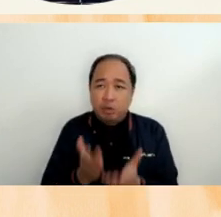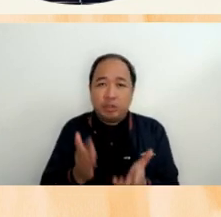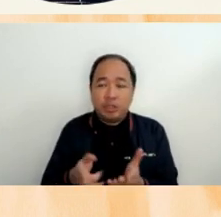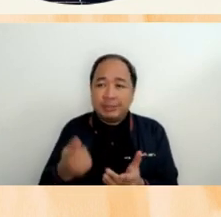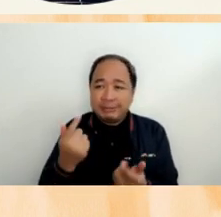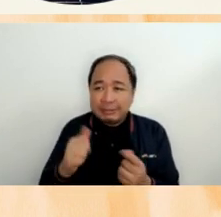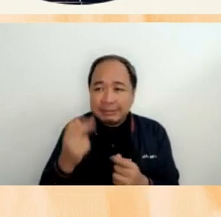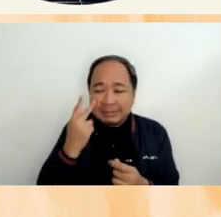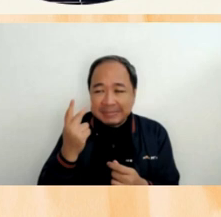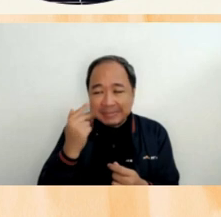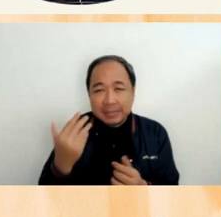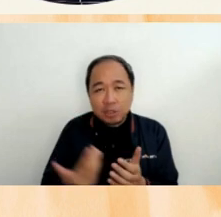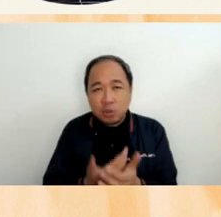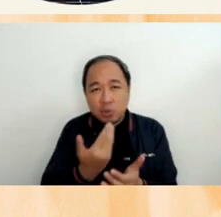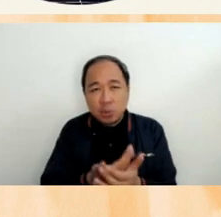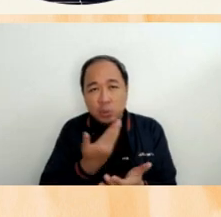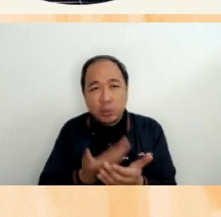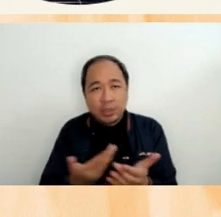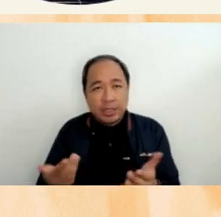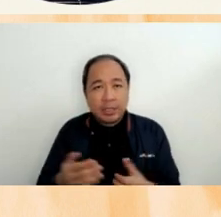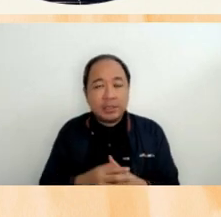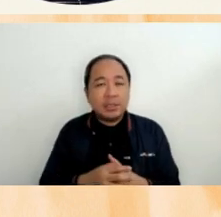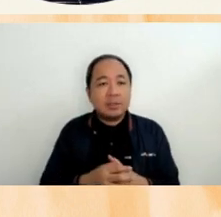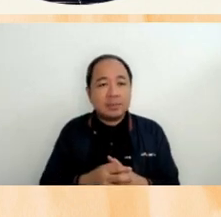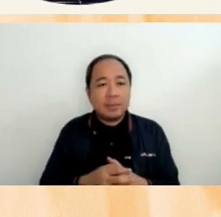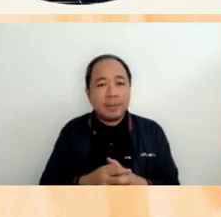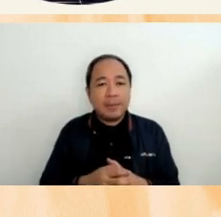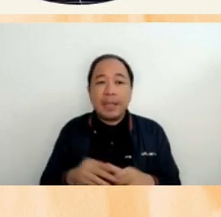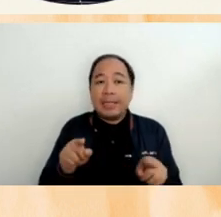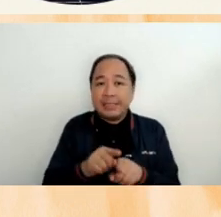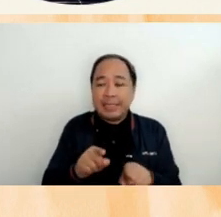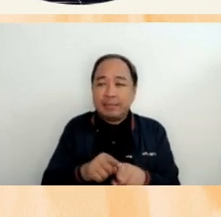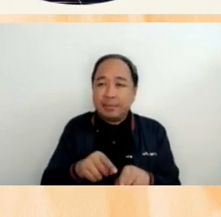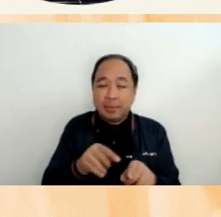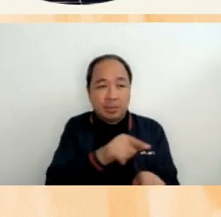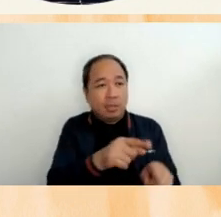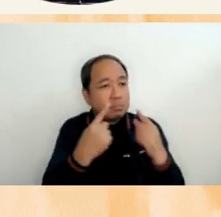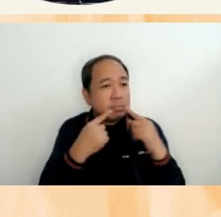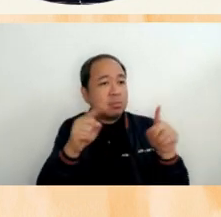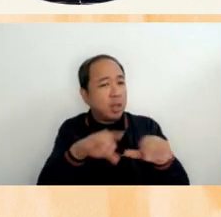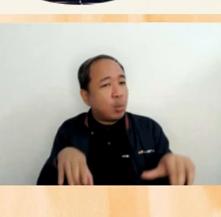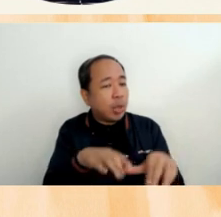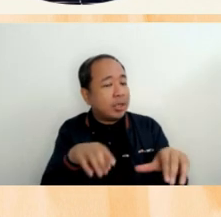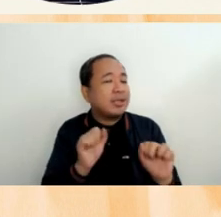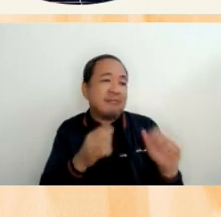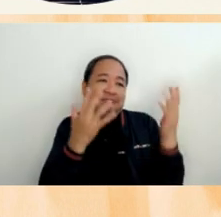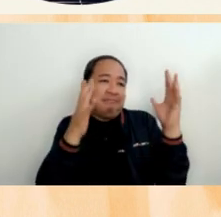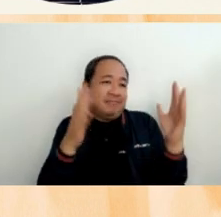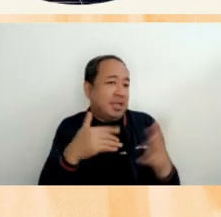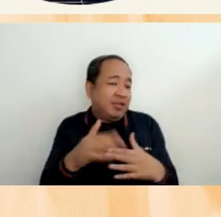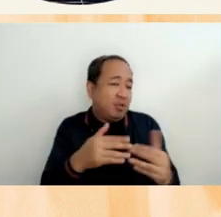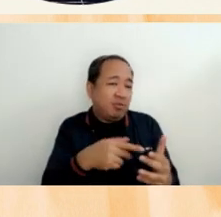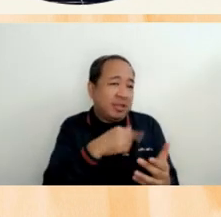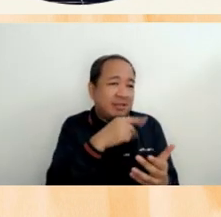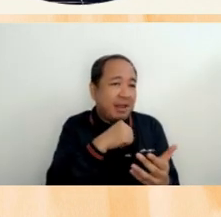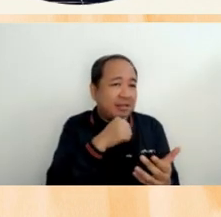things. Also, it's important to praise their efforts even when they don't succeed, in